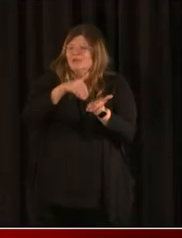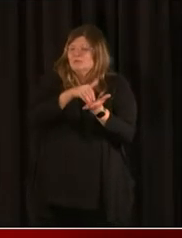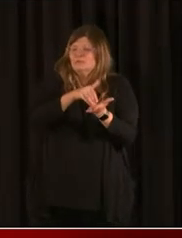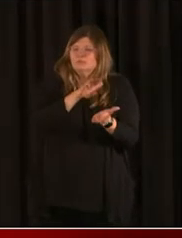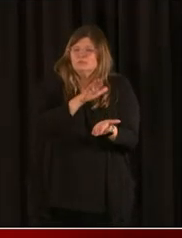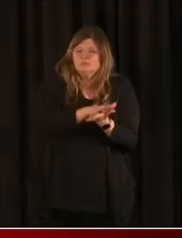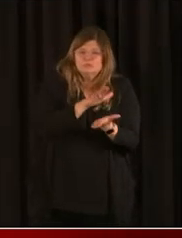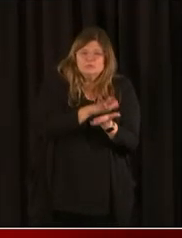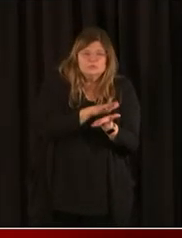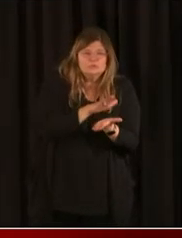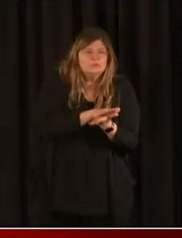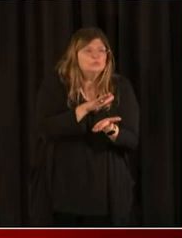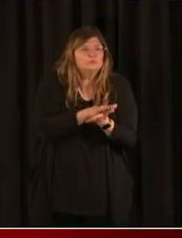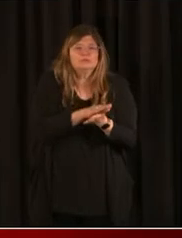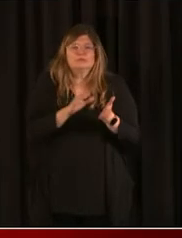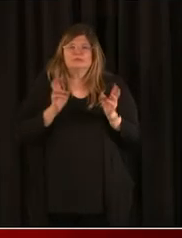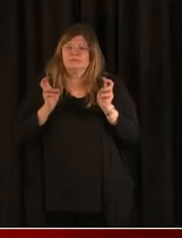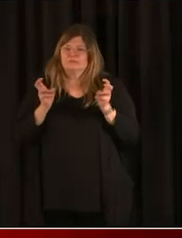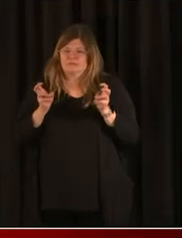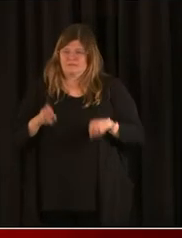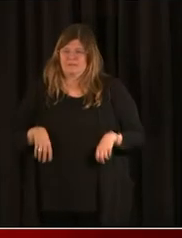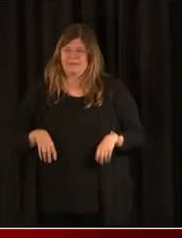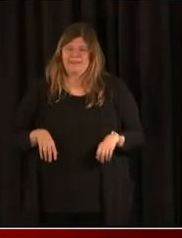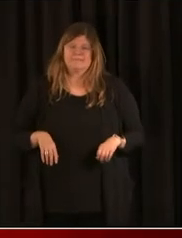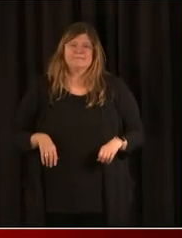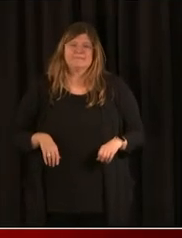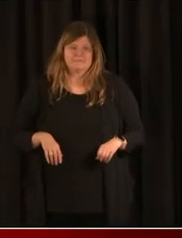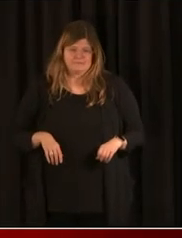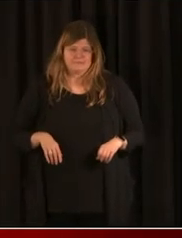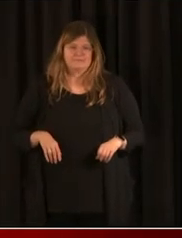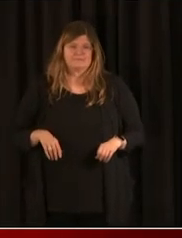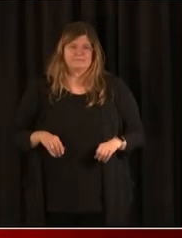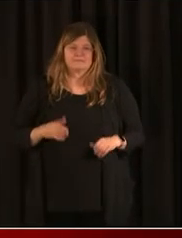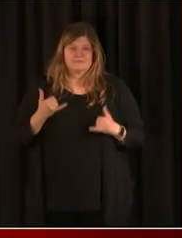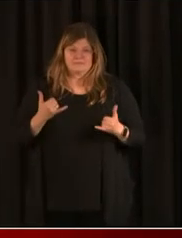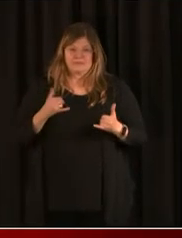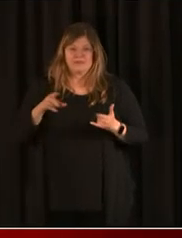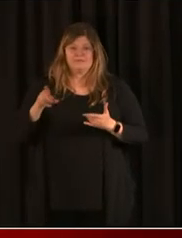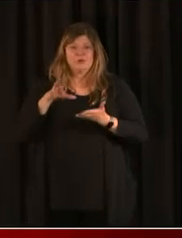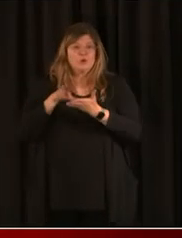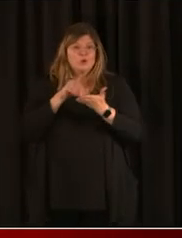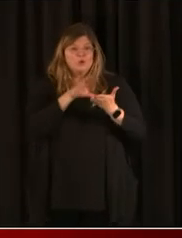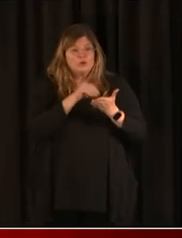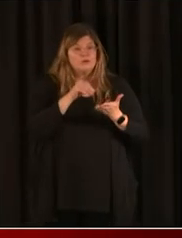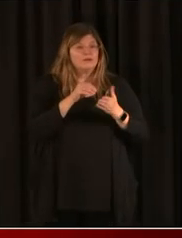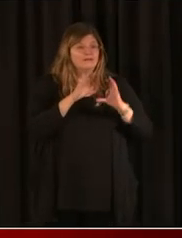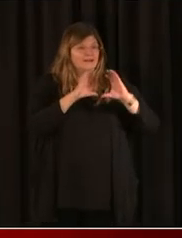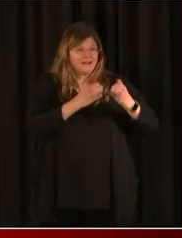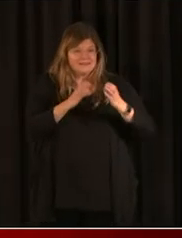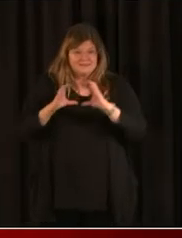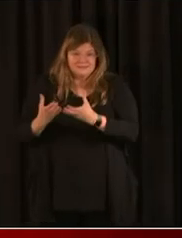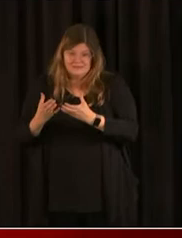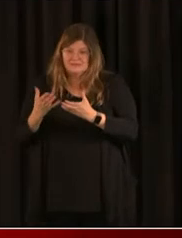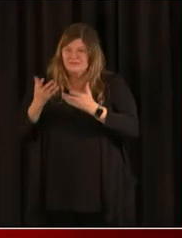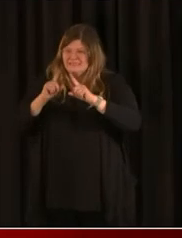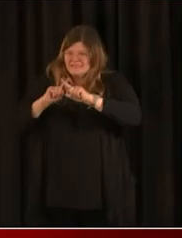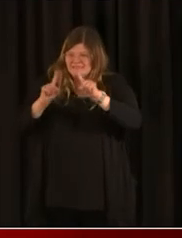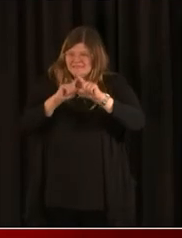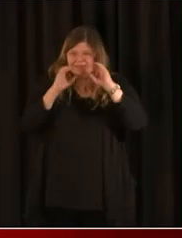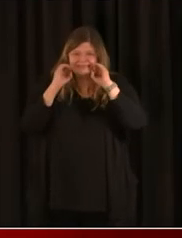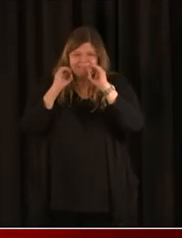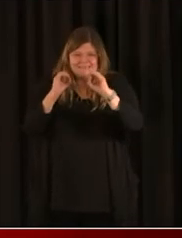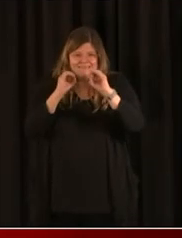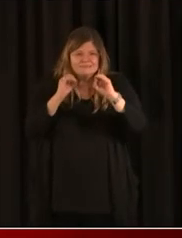because of the nature of secondary education, where students are going to be in different classes with different groups of students and different teachers for